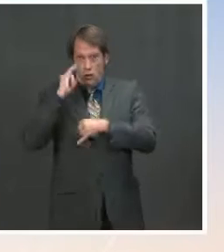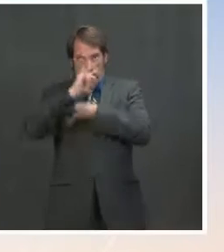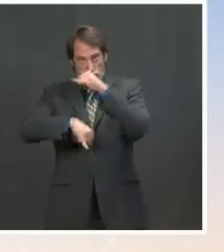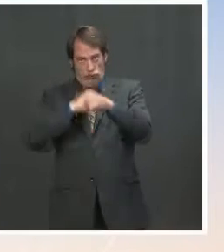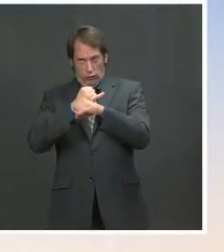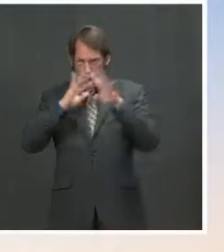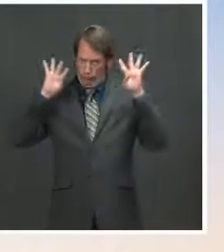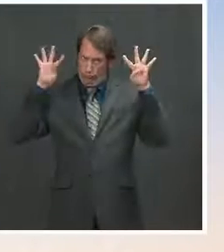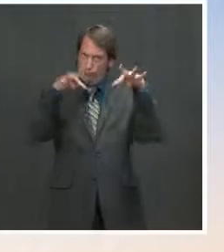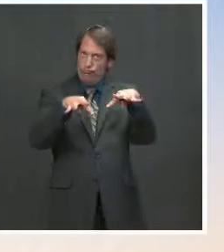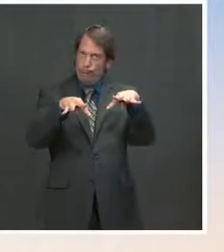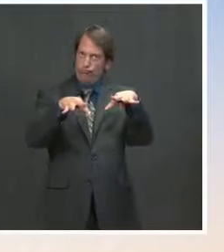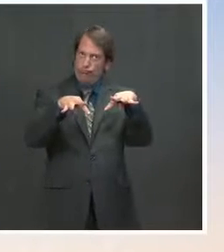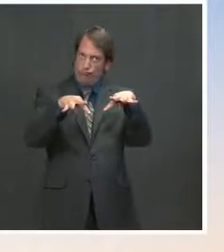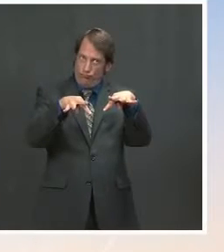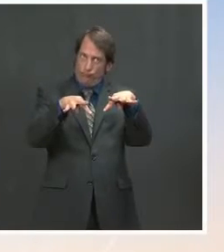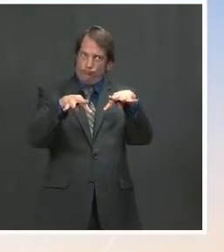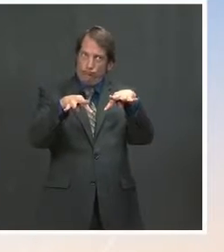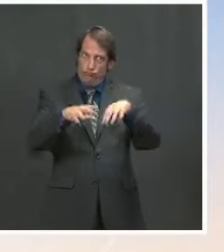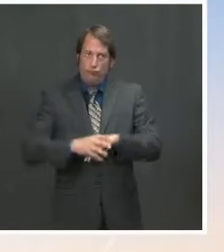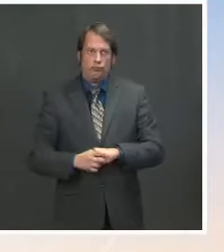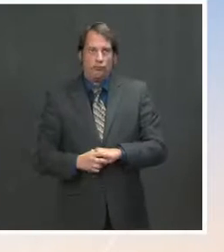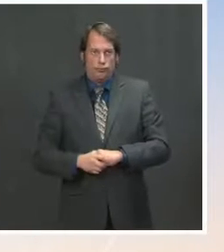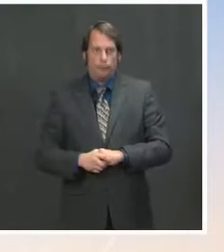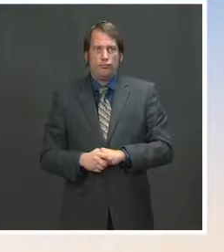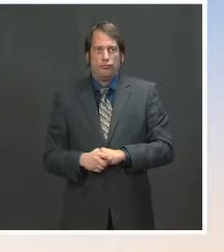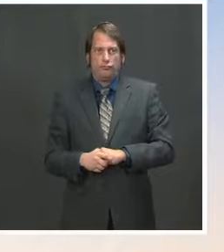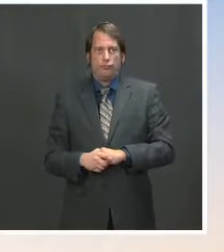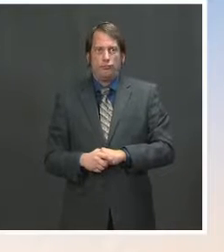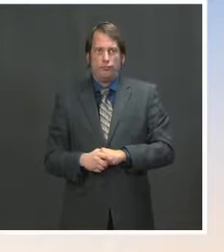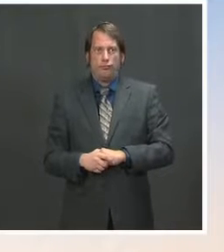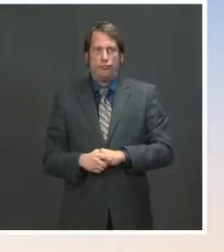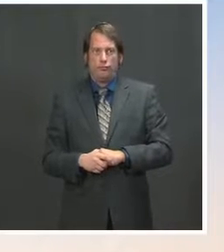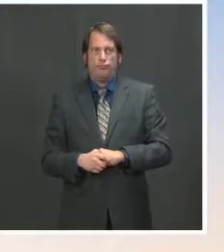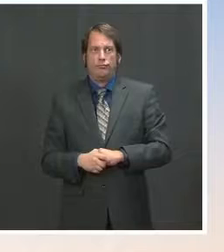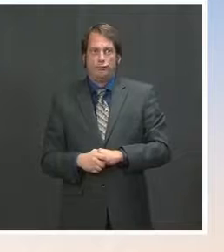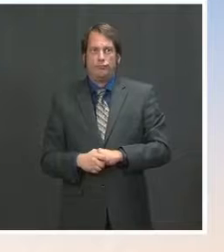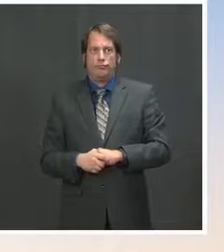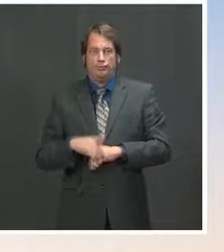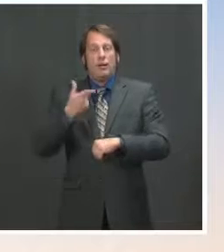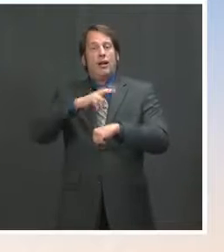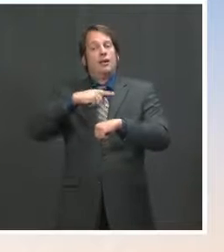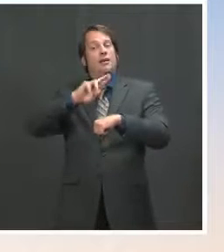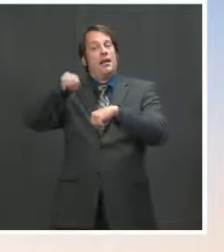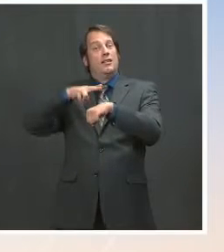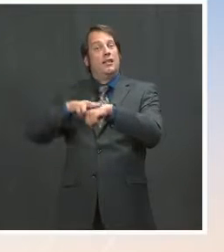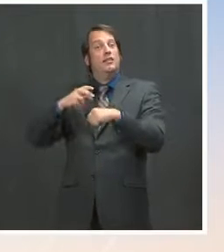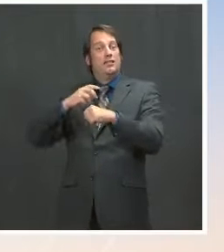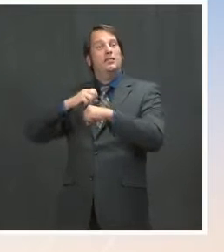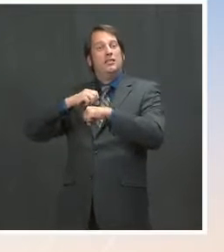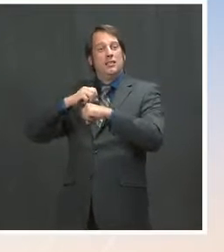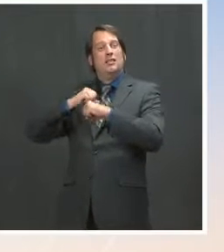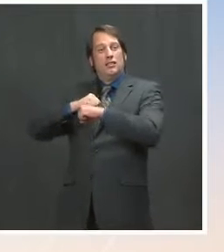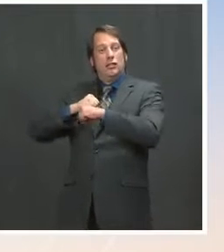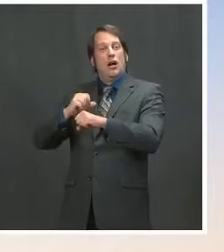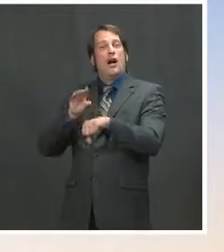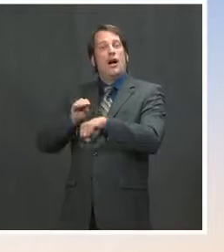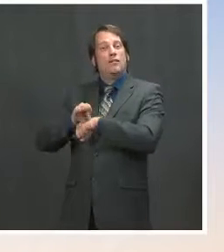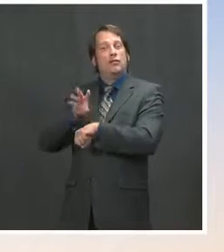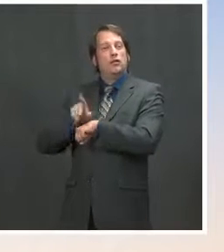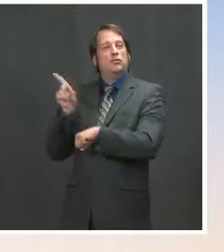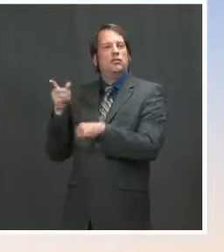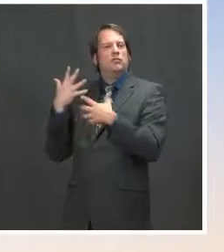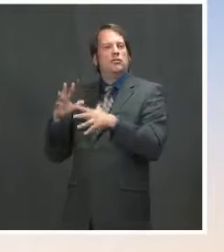National Security Advisor Sullivan has said, he said just yesterday, we are not going to telegraph our punches. If Mr. Navalny dies,